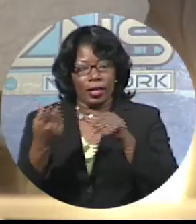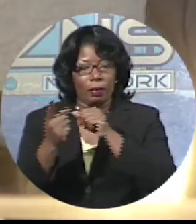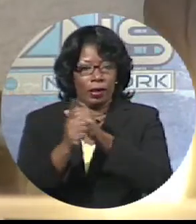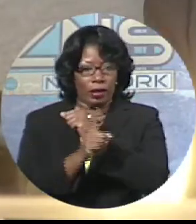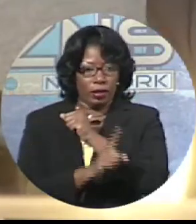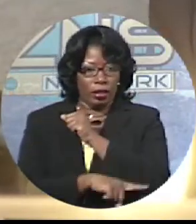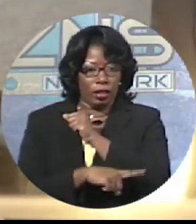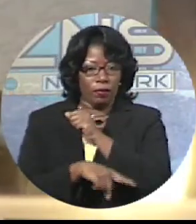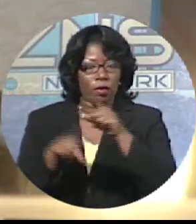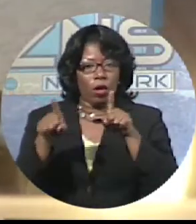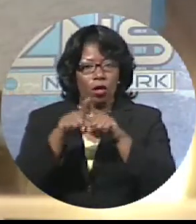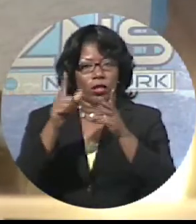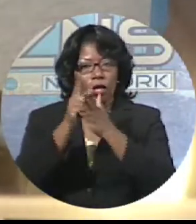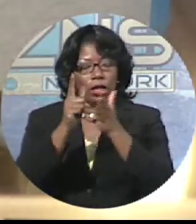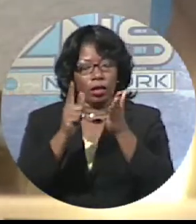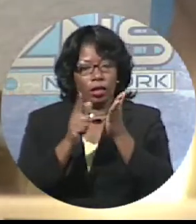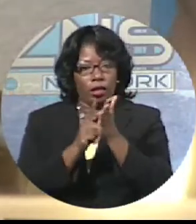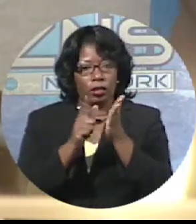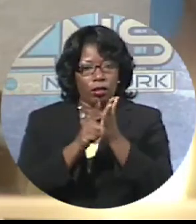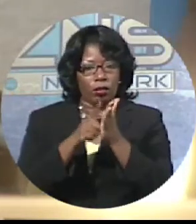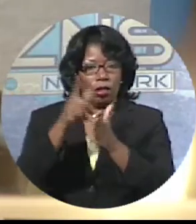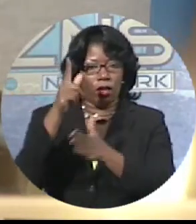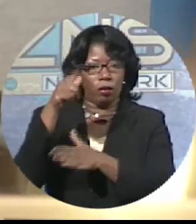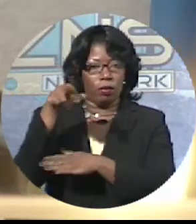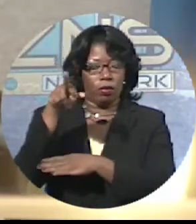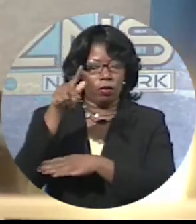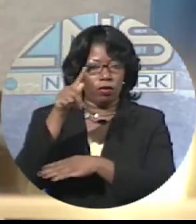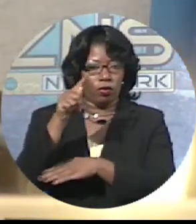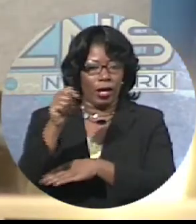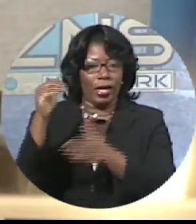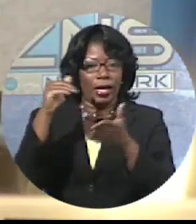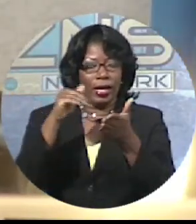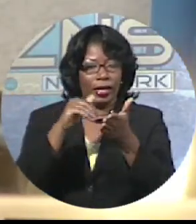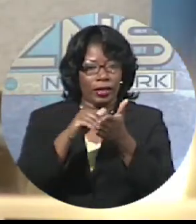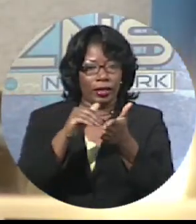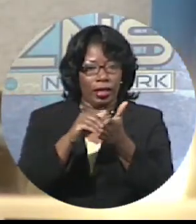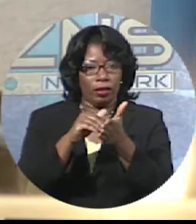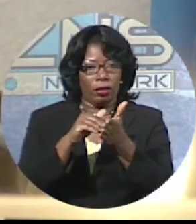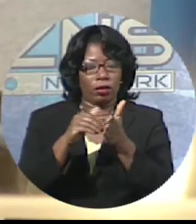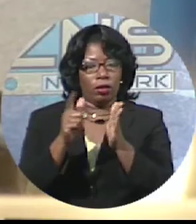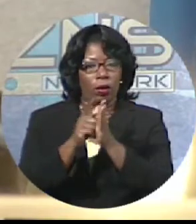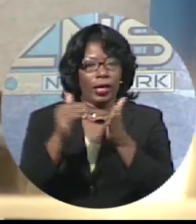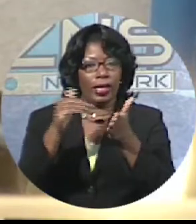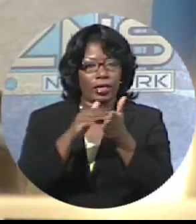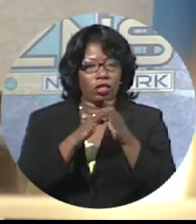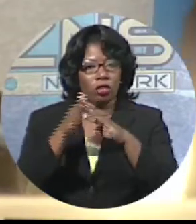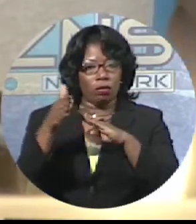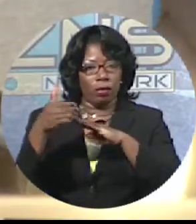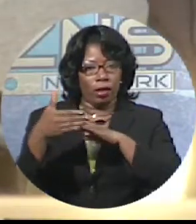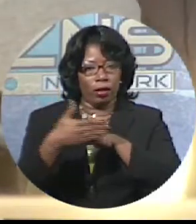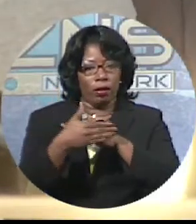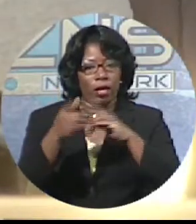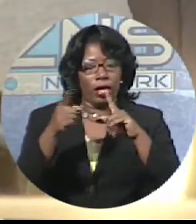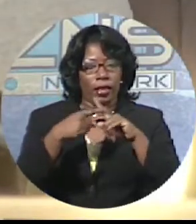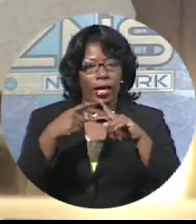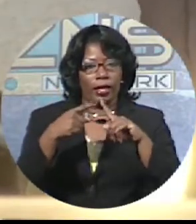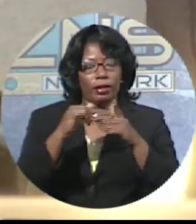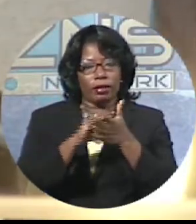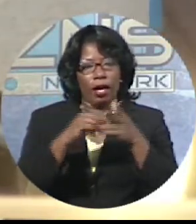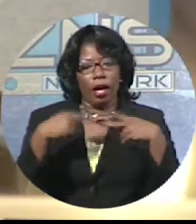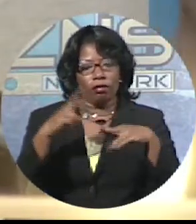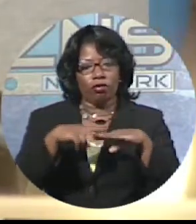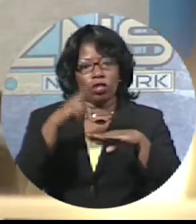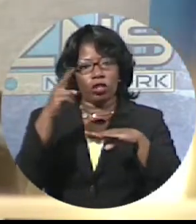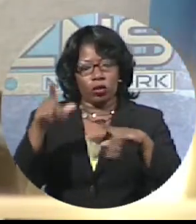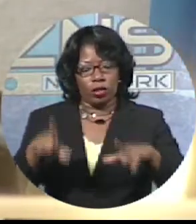there is the legal precedent of Pratt & Morgan against the Attorney General of Jamaica that has reduced many sentences to life imprisonment